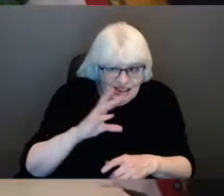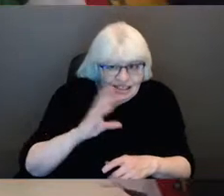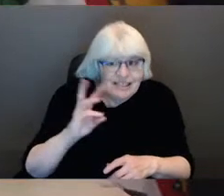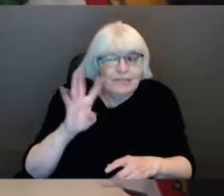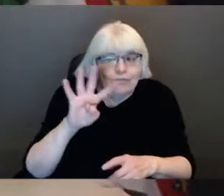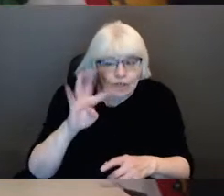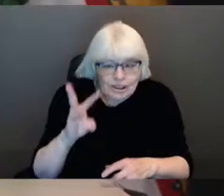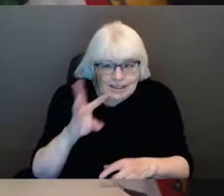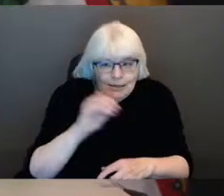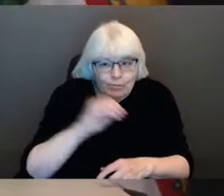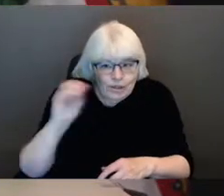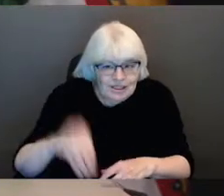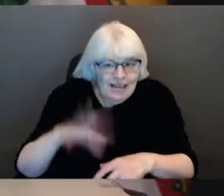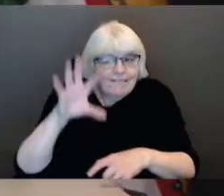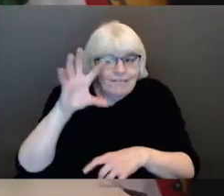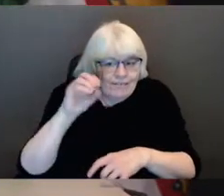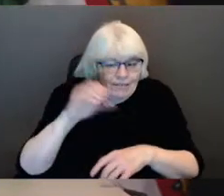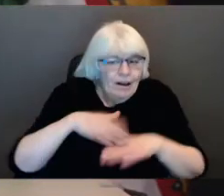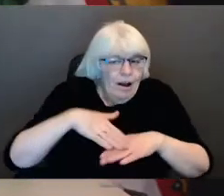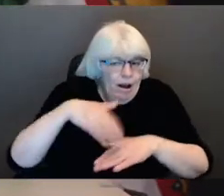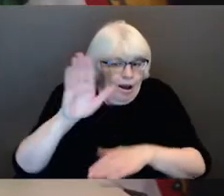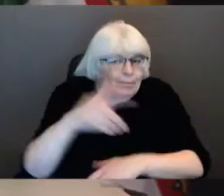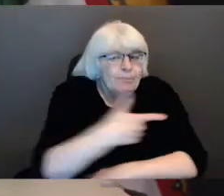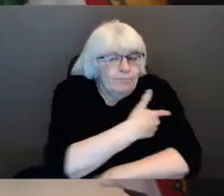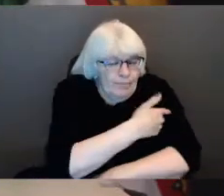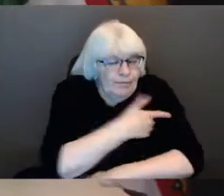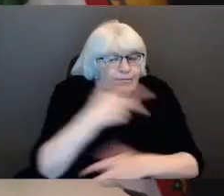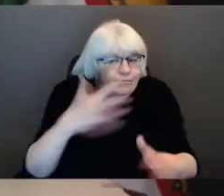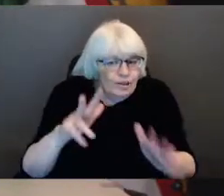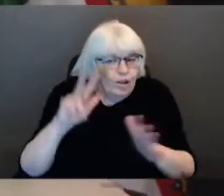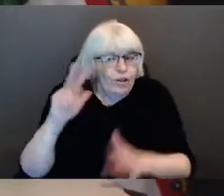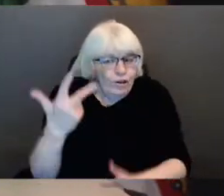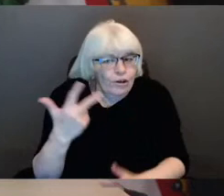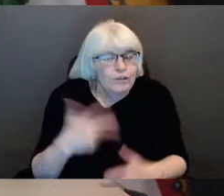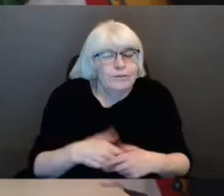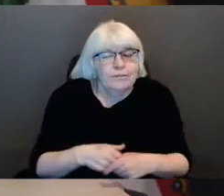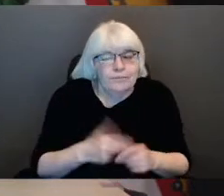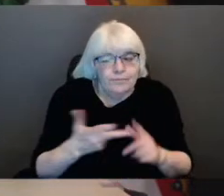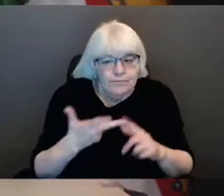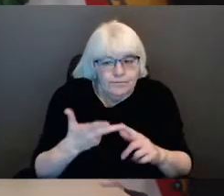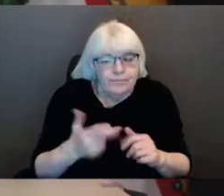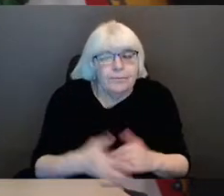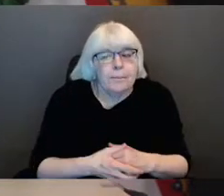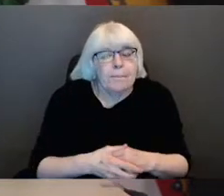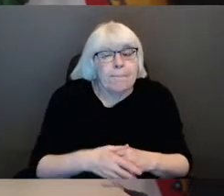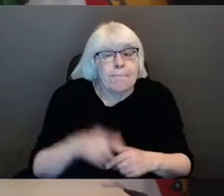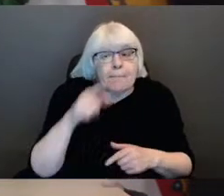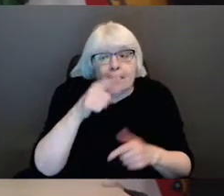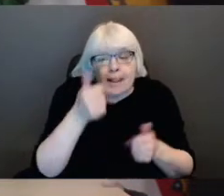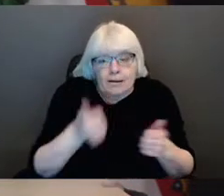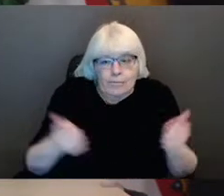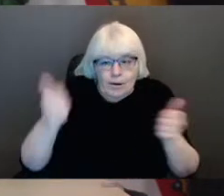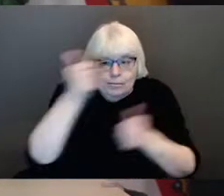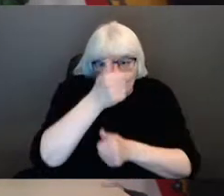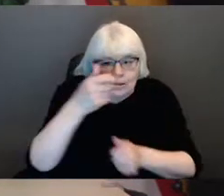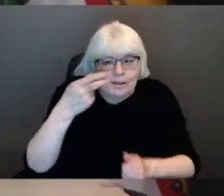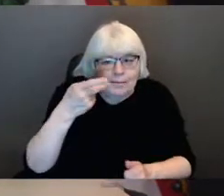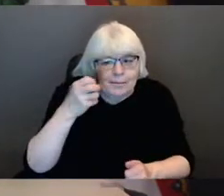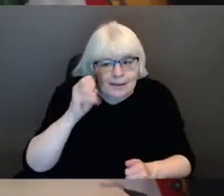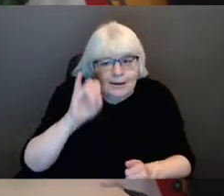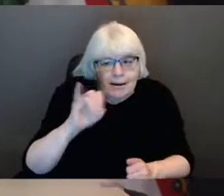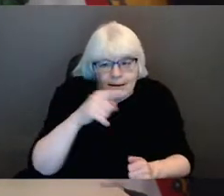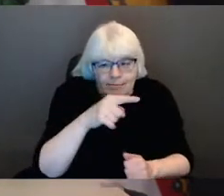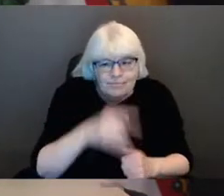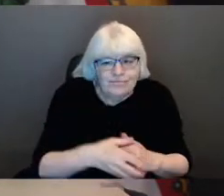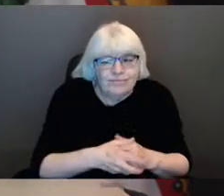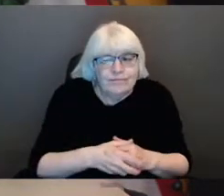just add, Allison, to that. I don't. When I talk about some of the unrefined parts of this, I don't think you can just